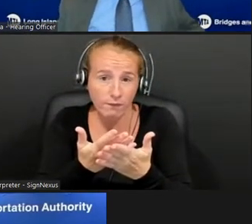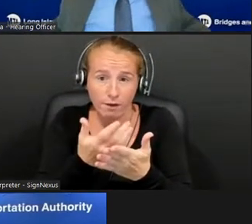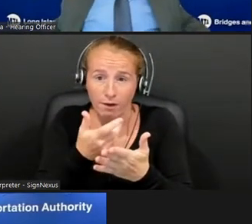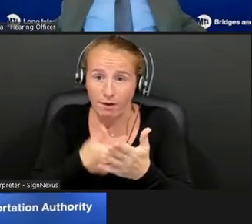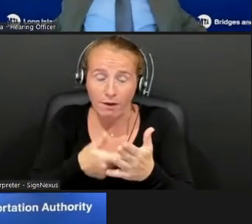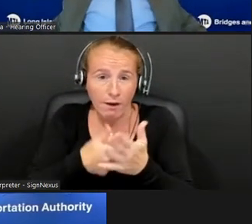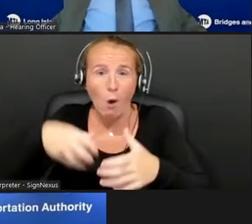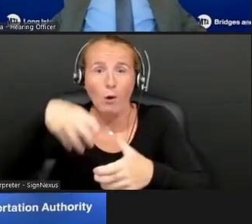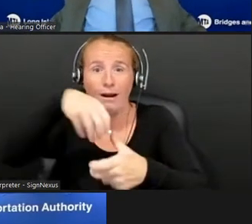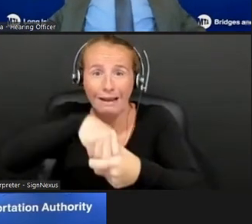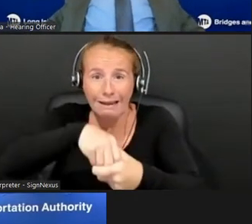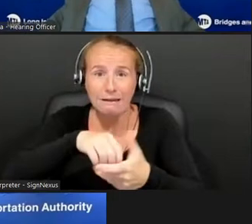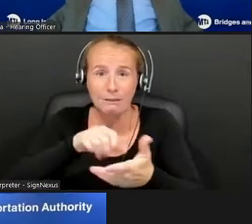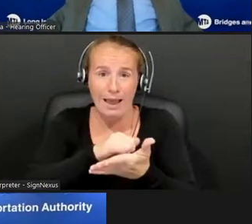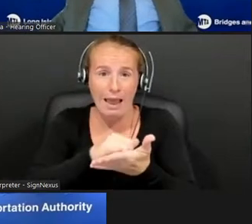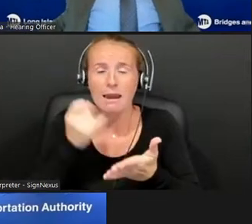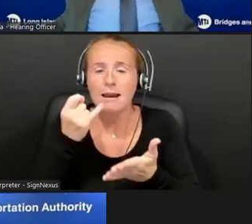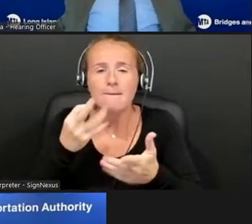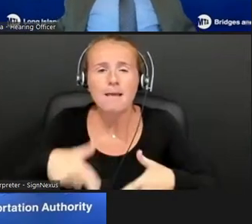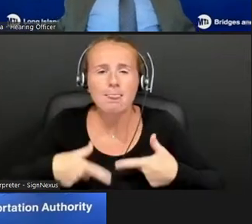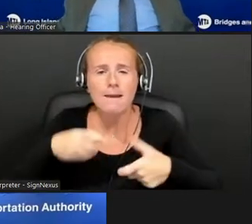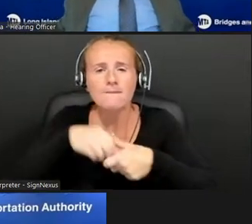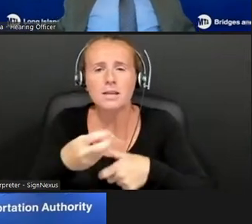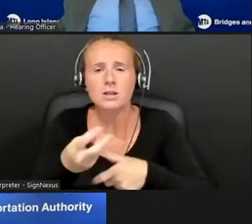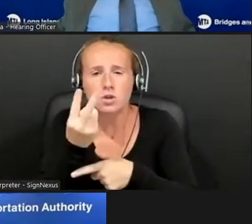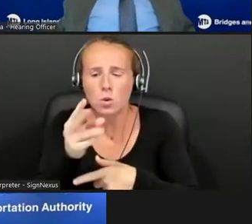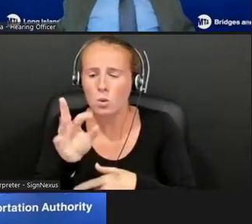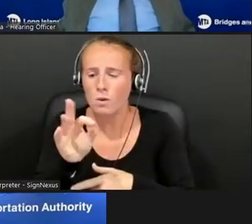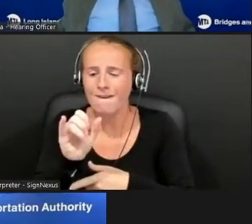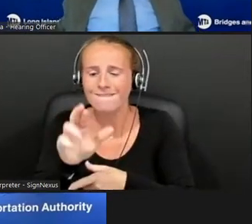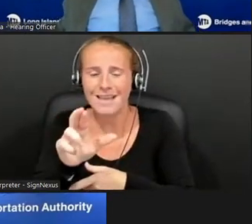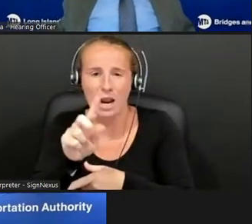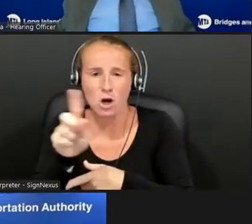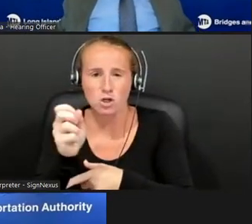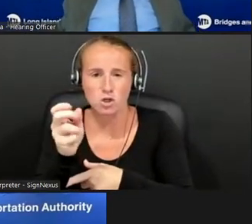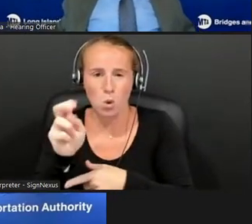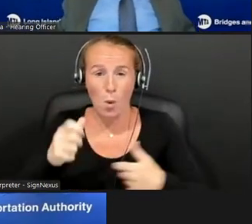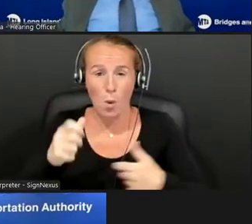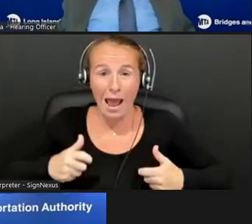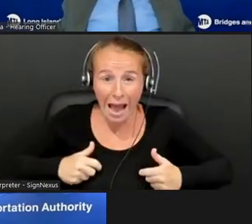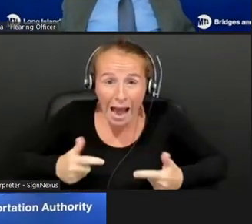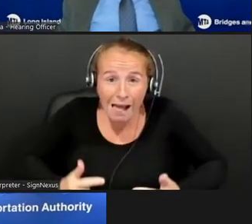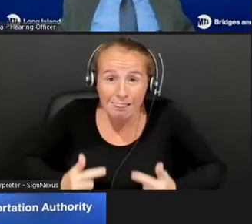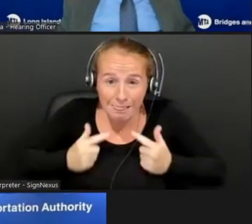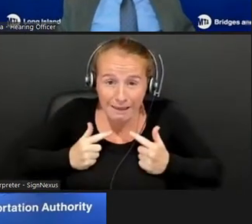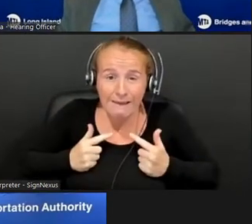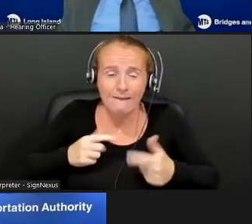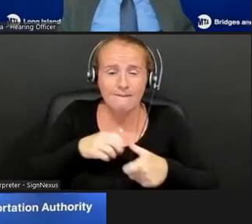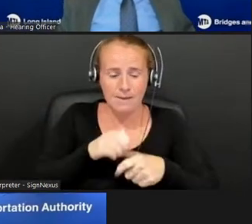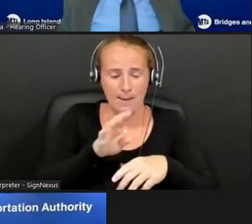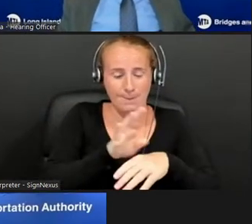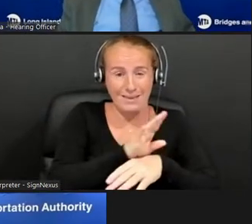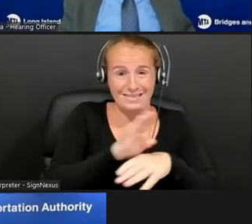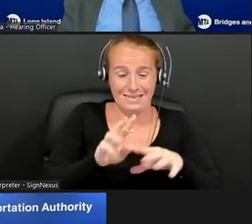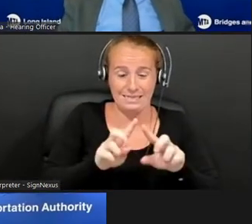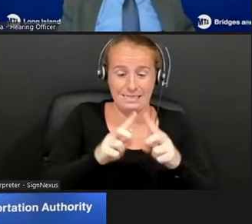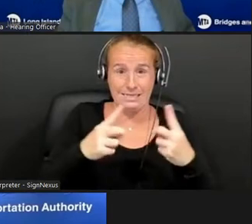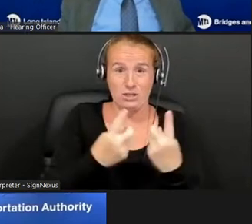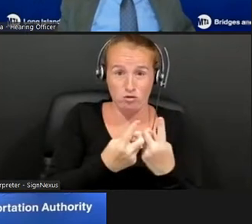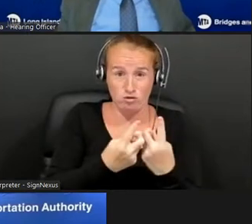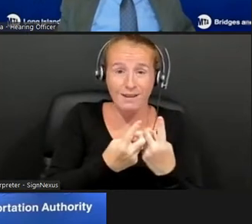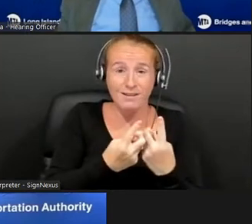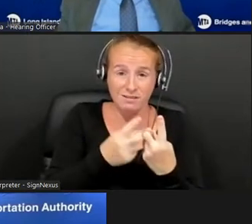especially people who live in two Fair zones I live in both uh the um business district that's going to be